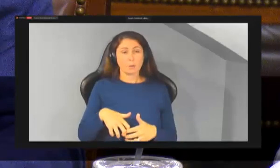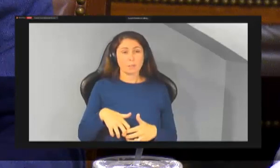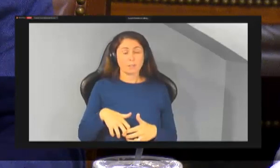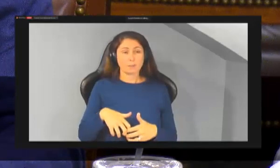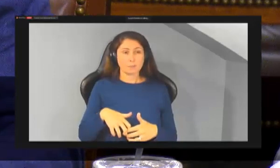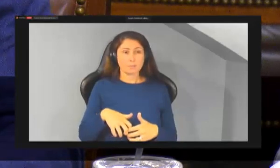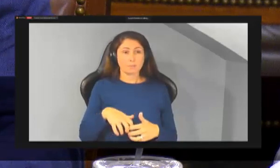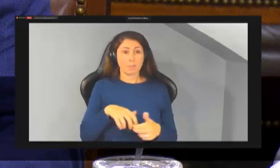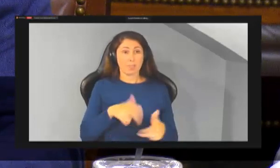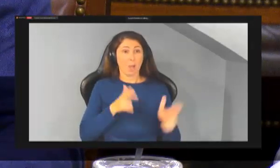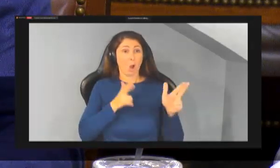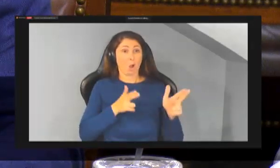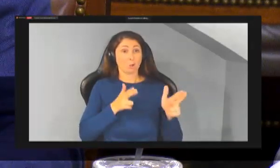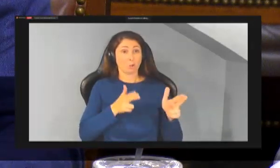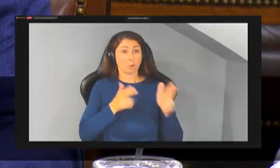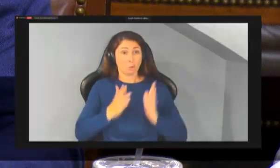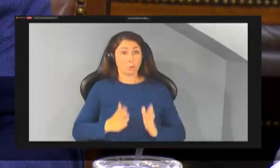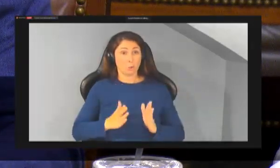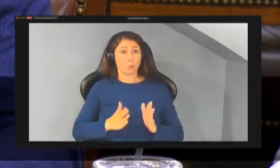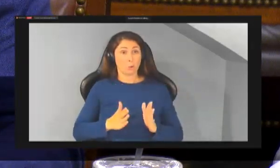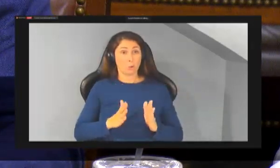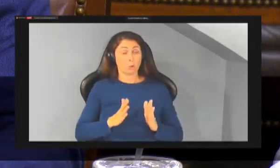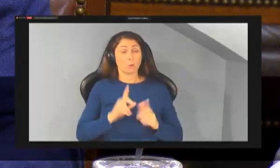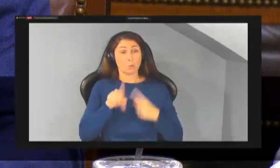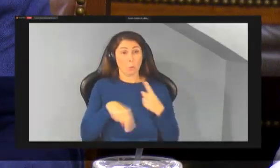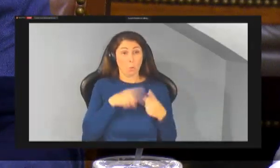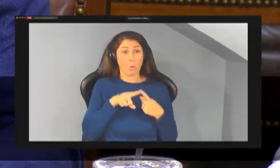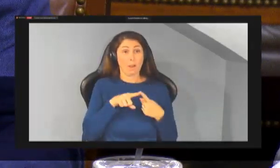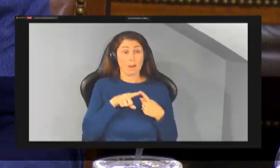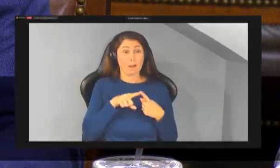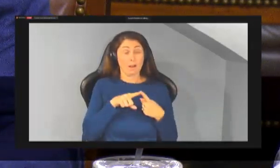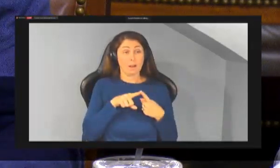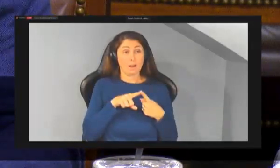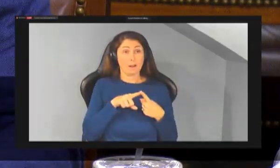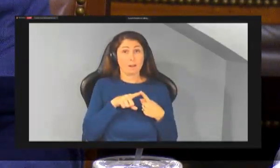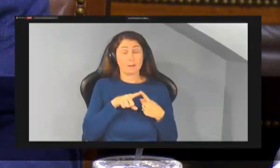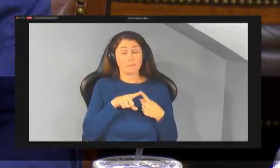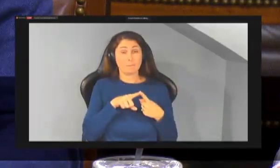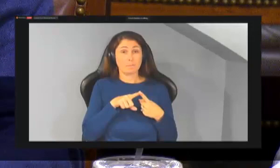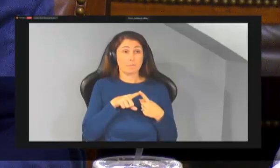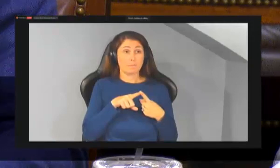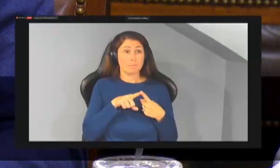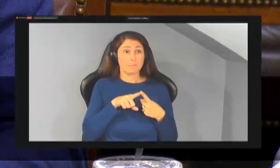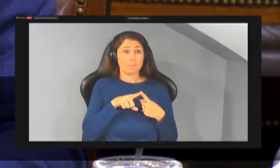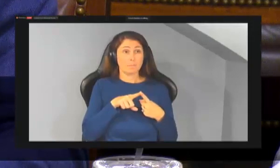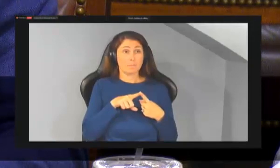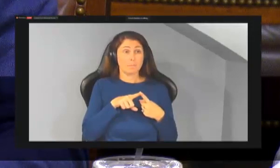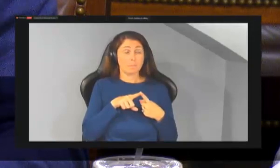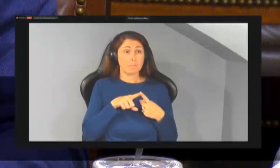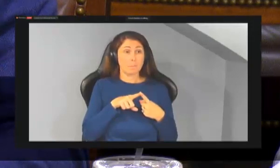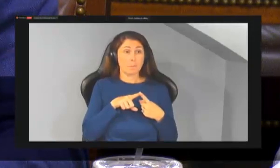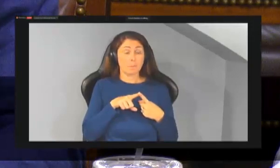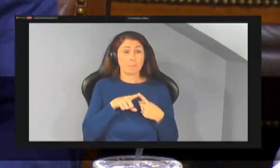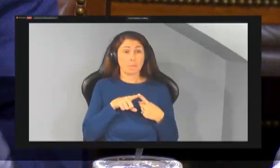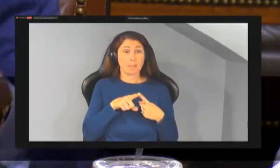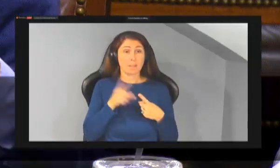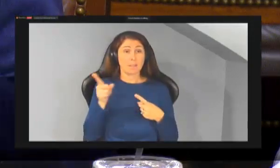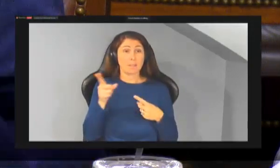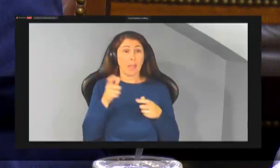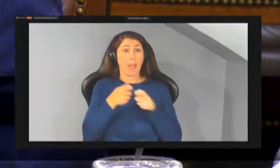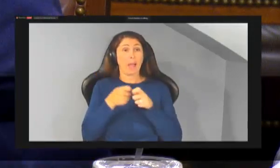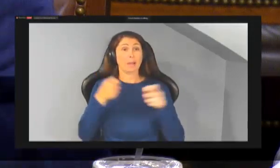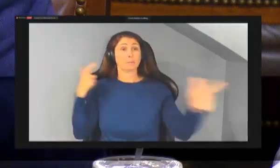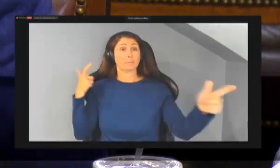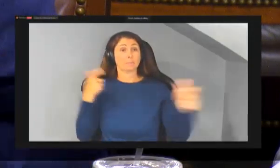hunter or hunters, when they, you know, bag their first doe, they have to give